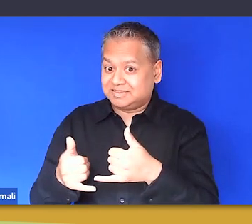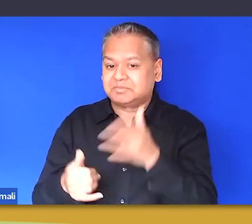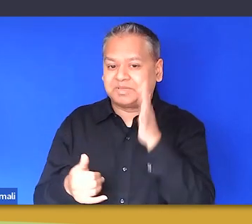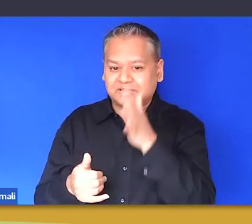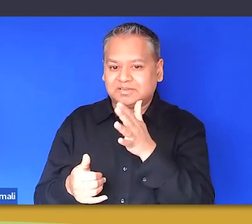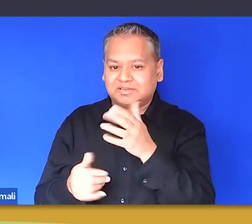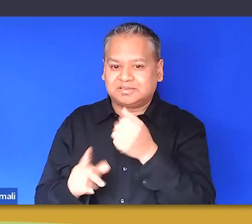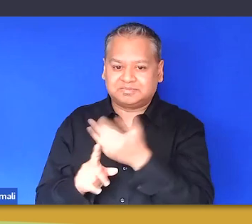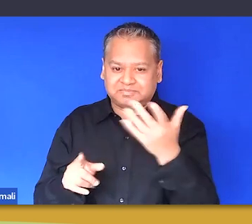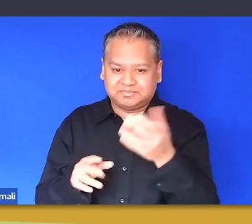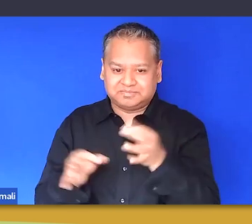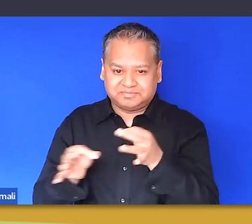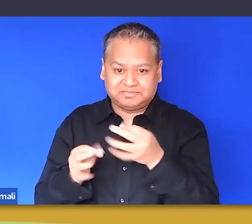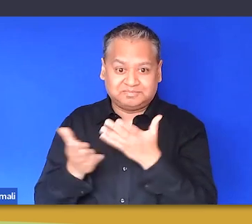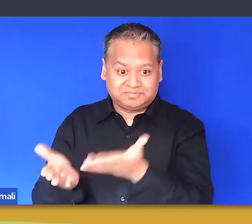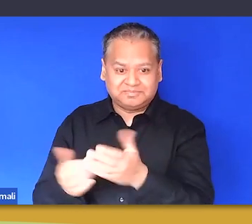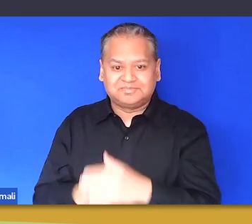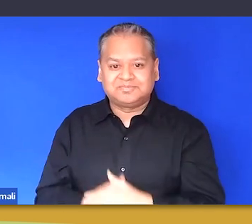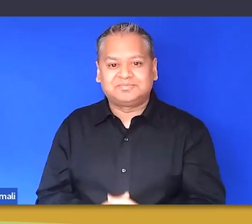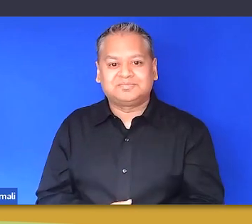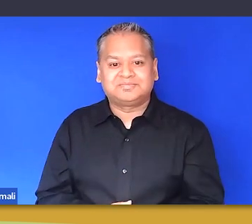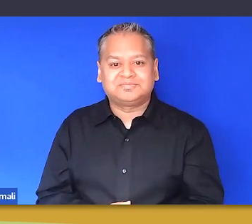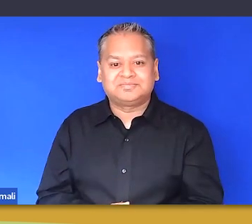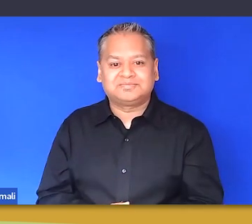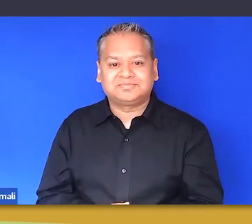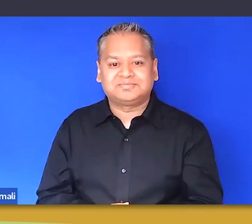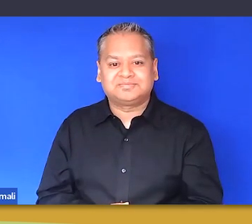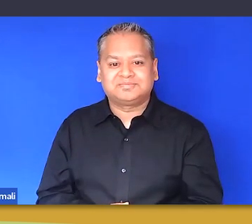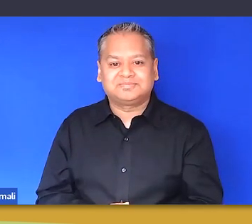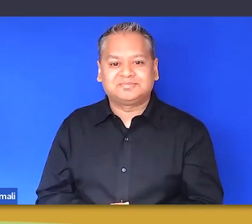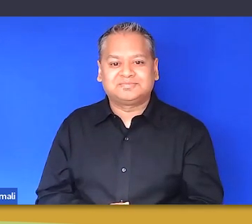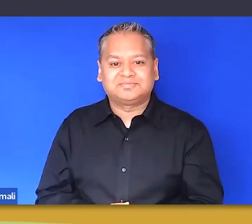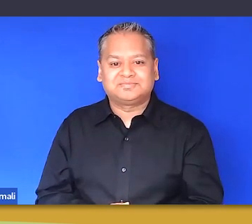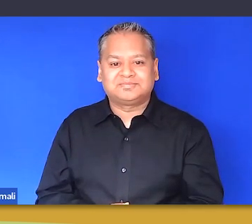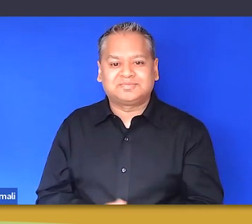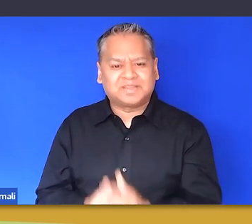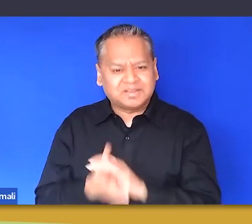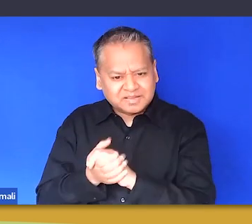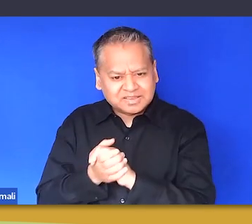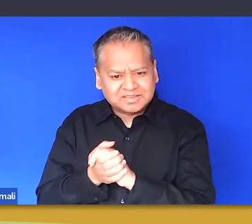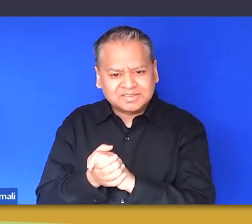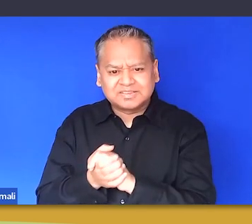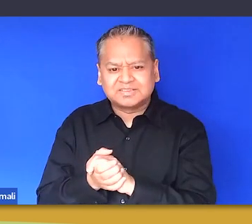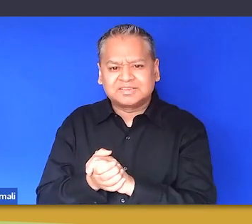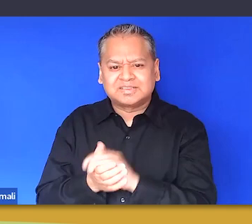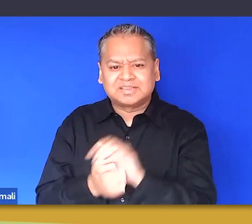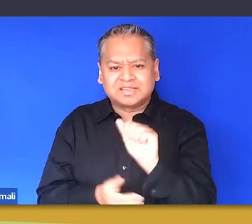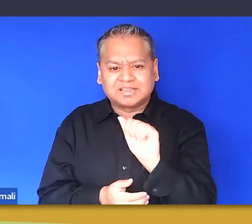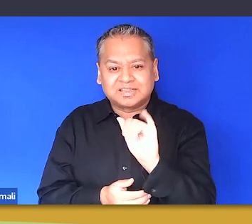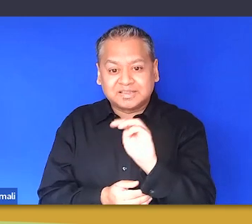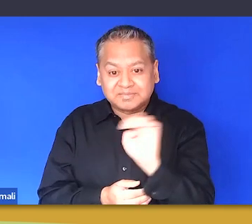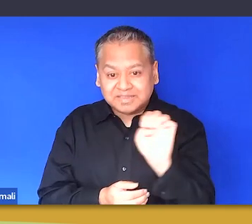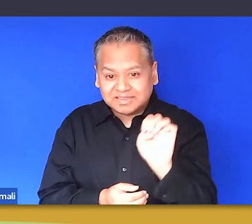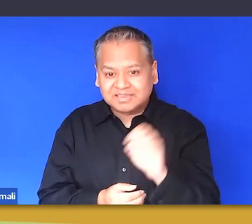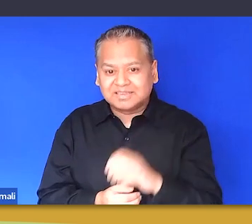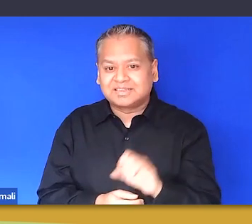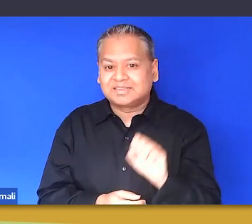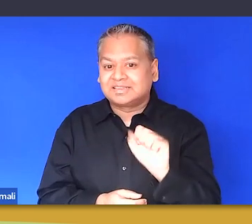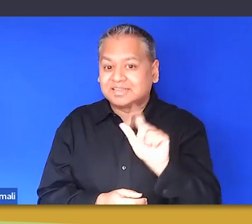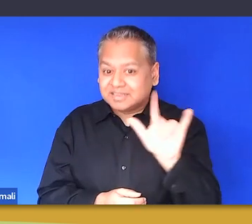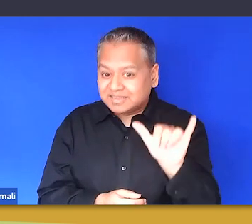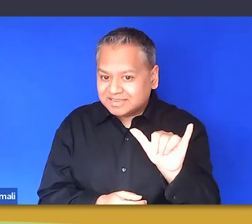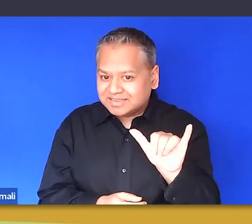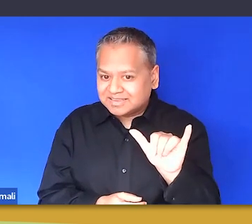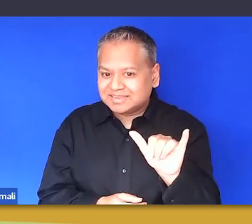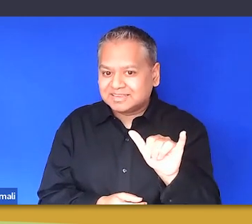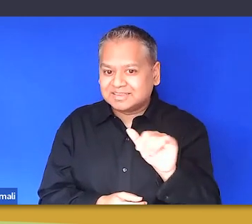Yes, congratulations, Sally and Amy. And thank you for all the important work that you're doing. Amy, as you so